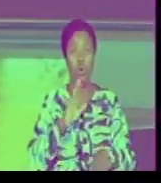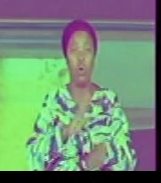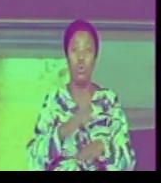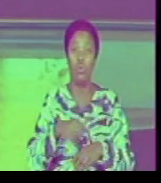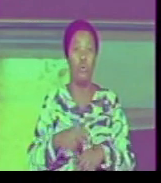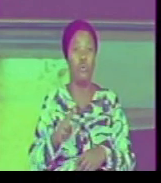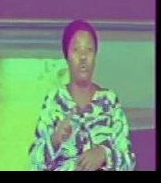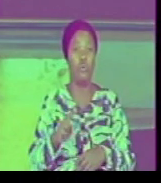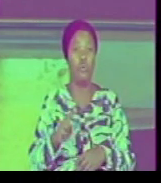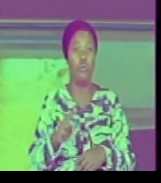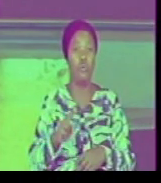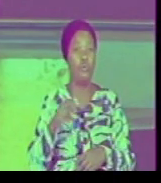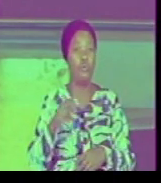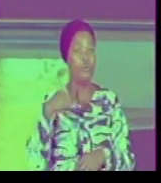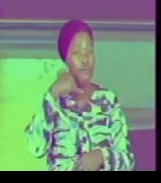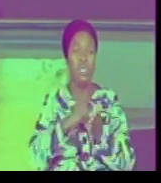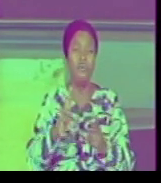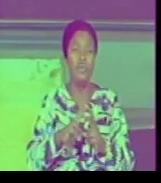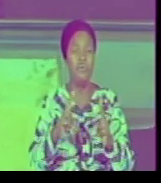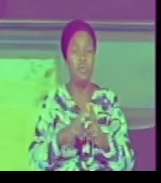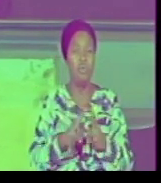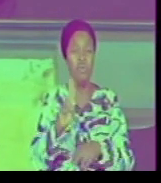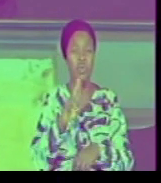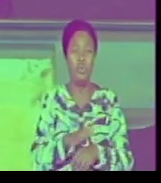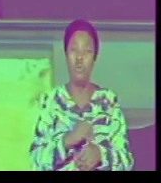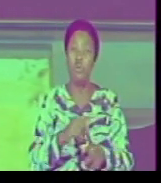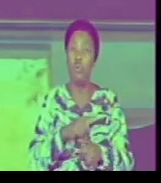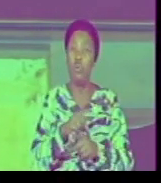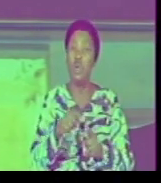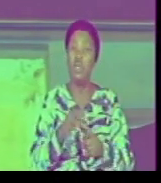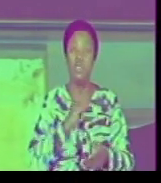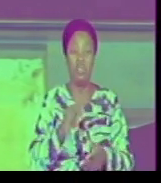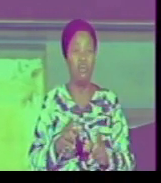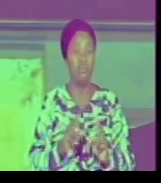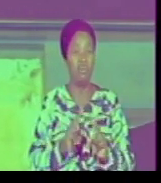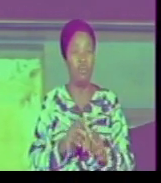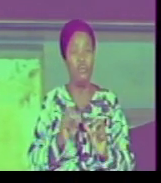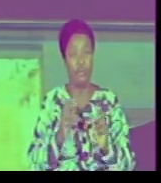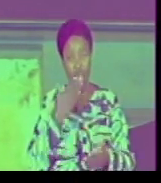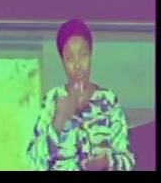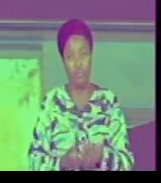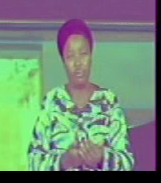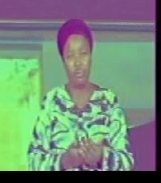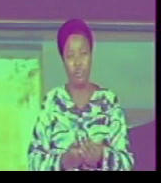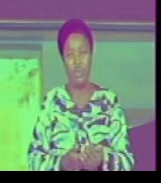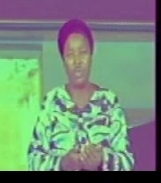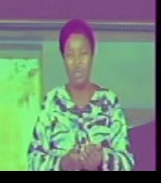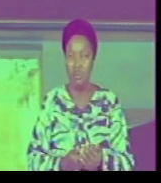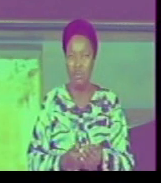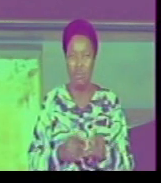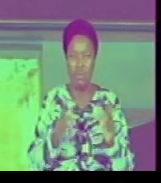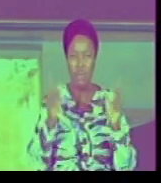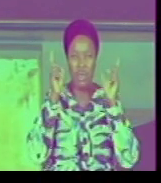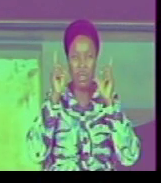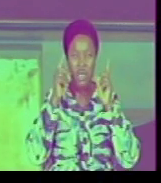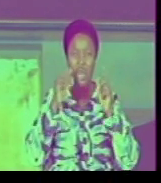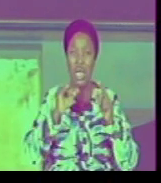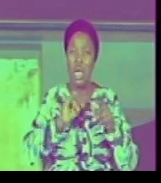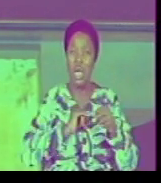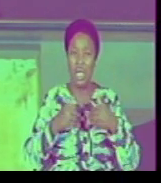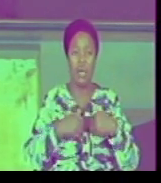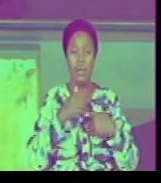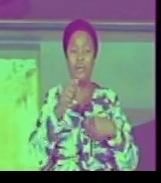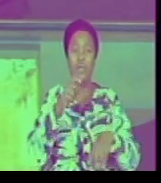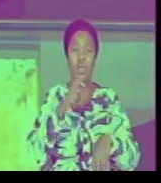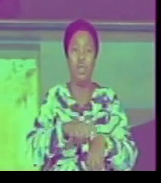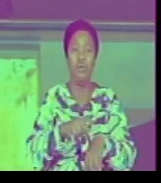it stays in its place. Look up here. I have a watch here, and